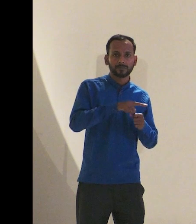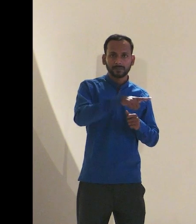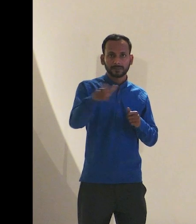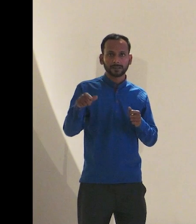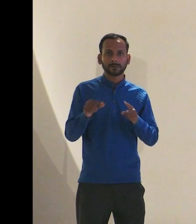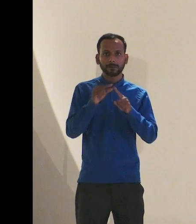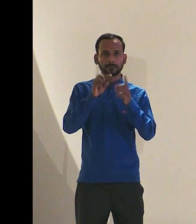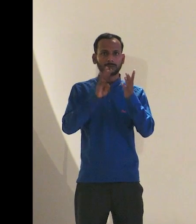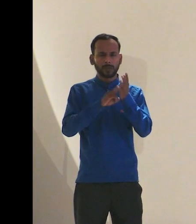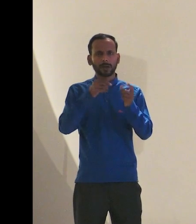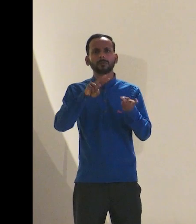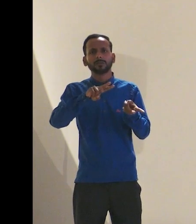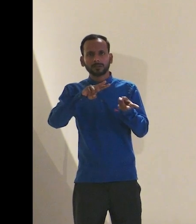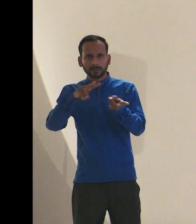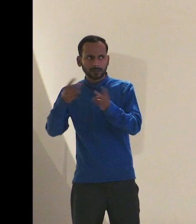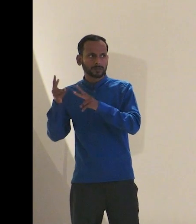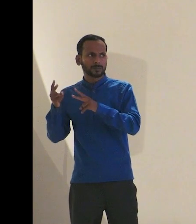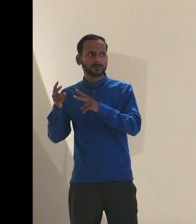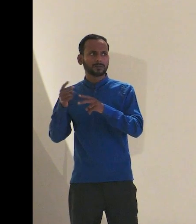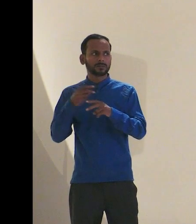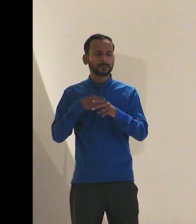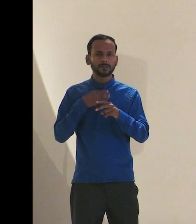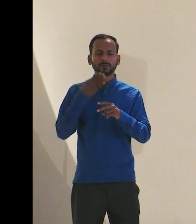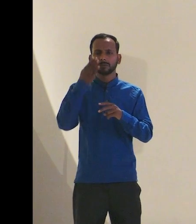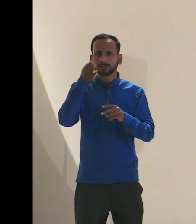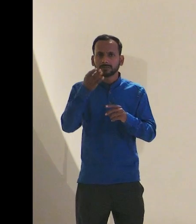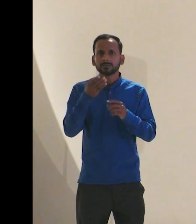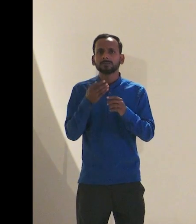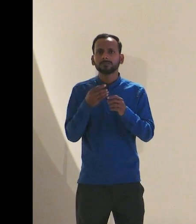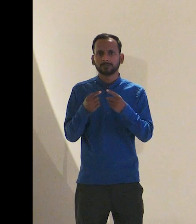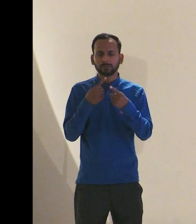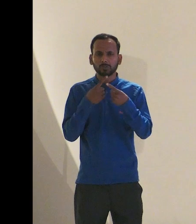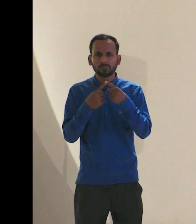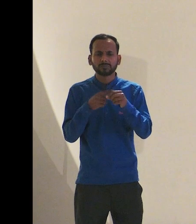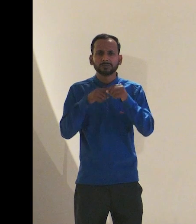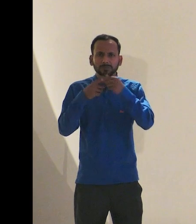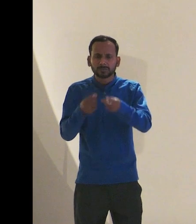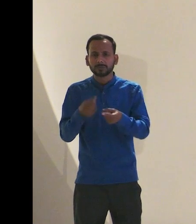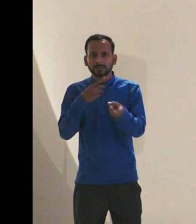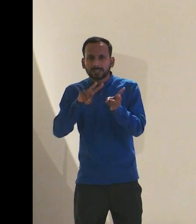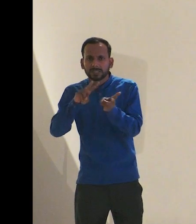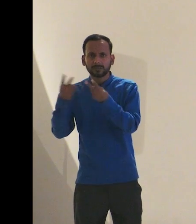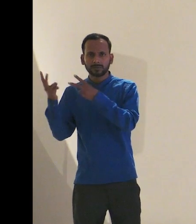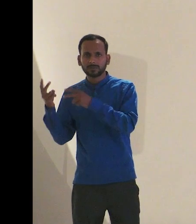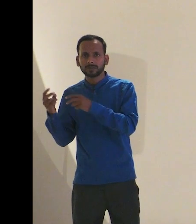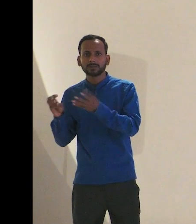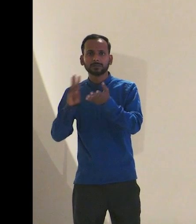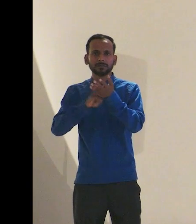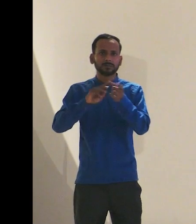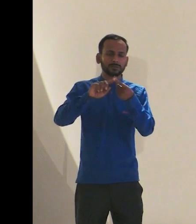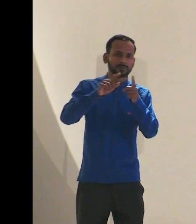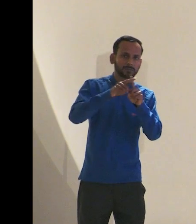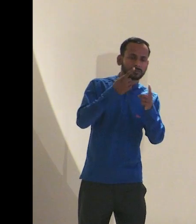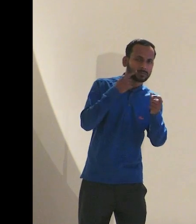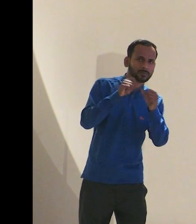visits, before that, I get a million questions from the media about whether our name is going to be changed. I say, I don't know. It has not